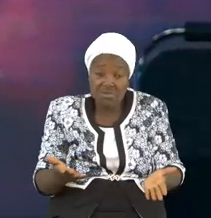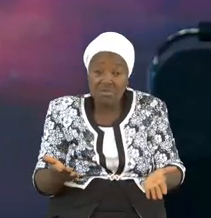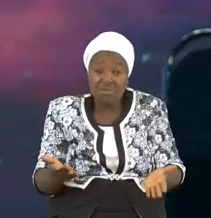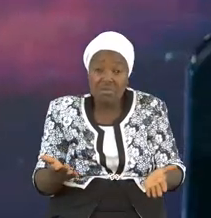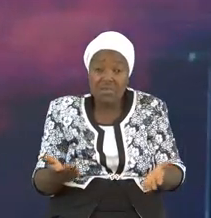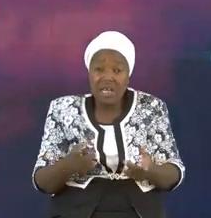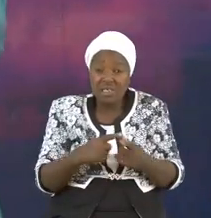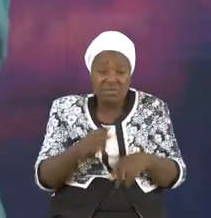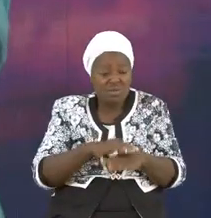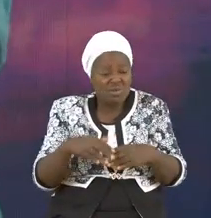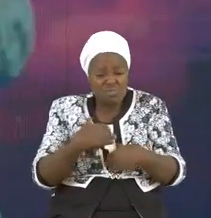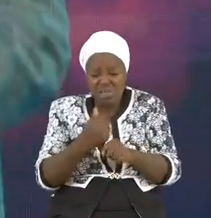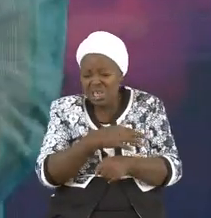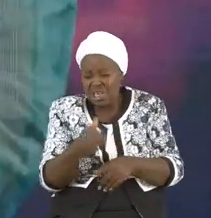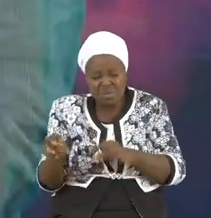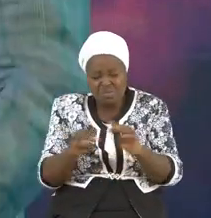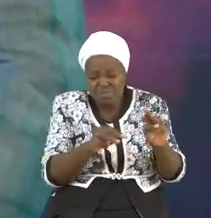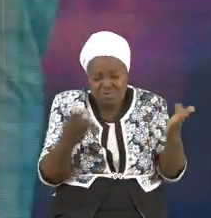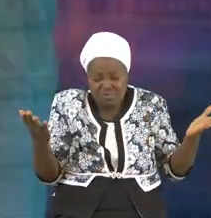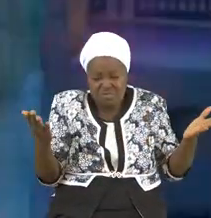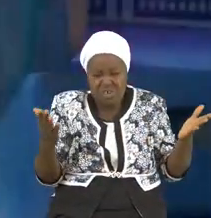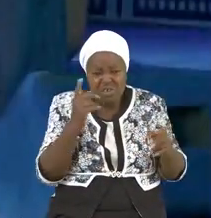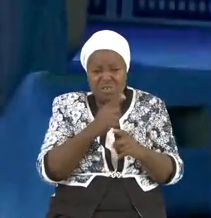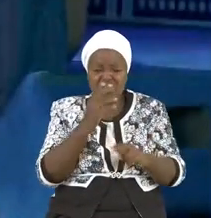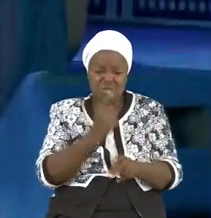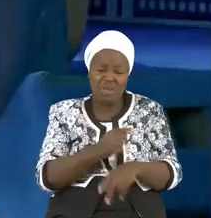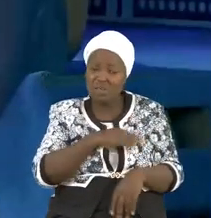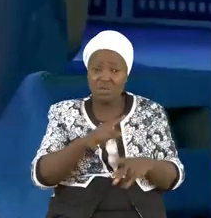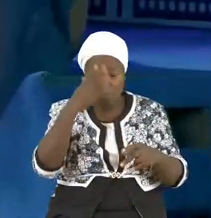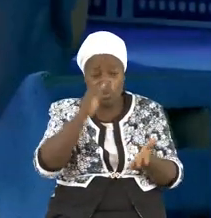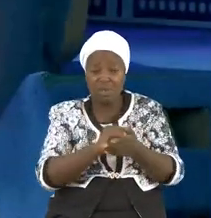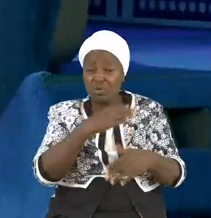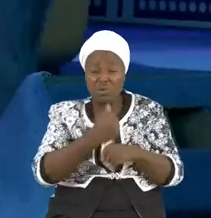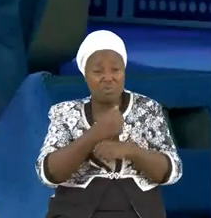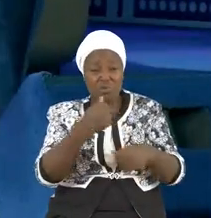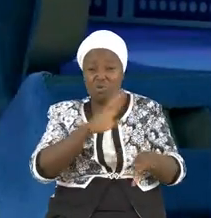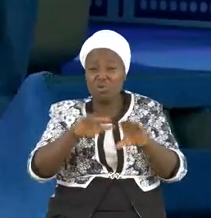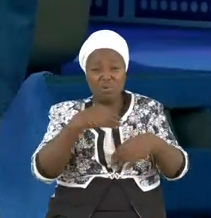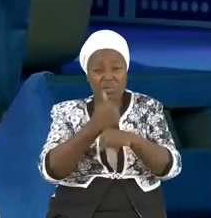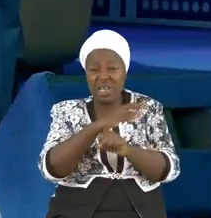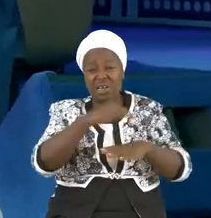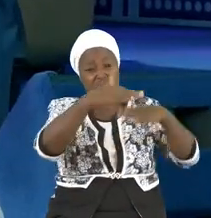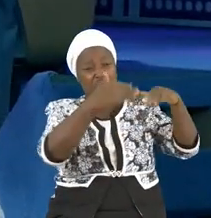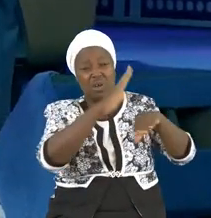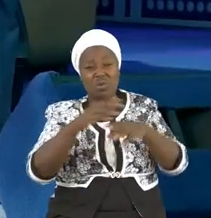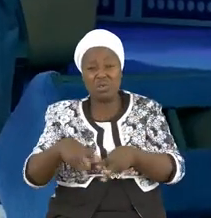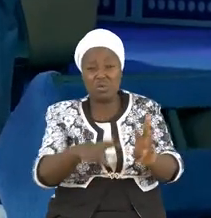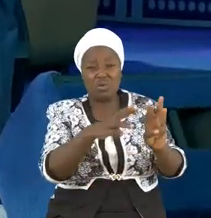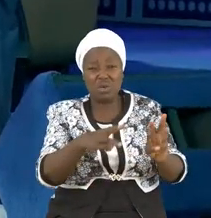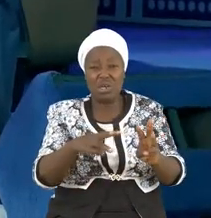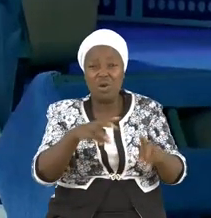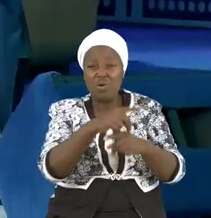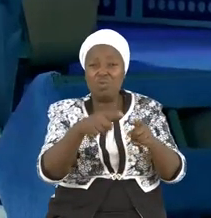make progress on the road by sitting down, if that person is hopping by